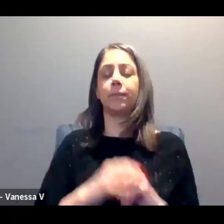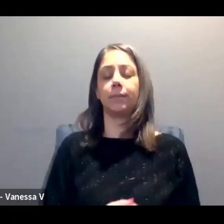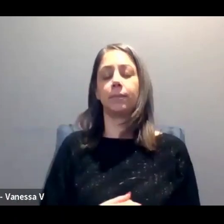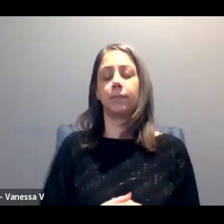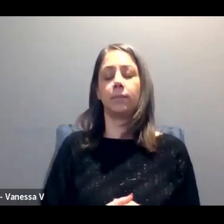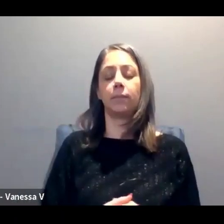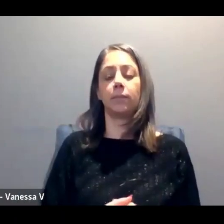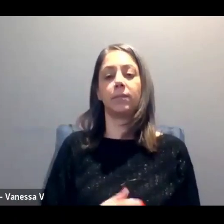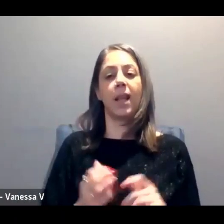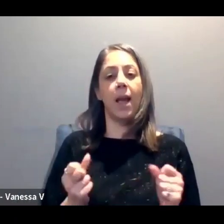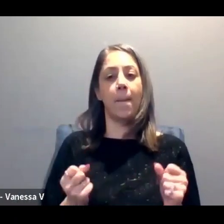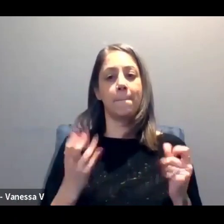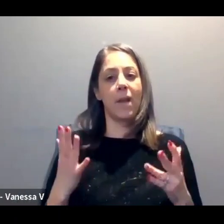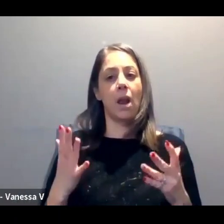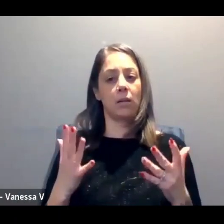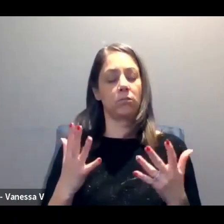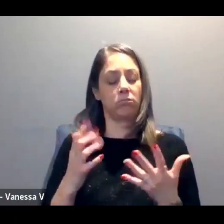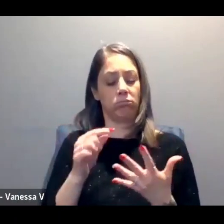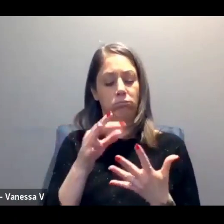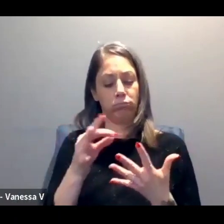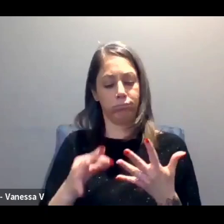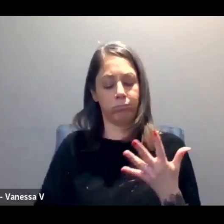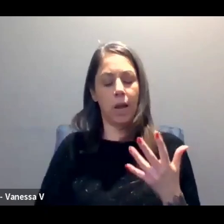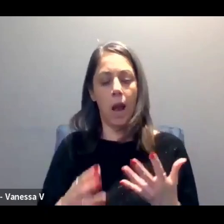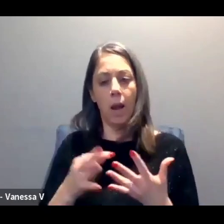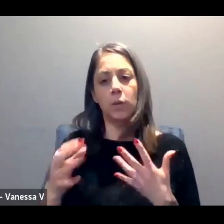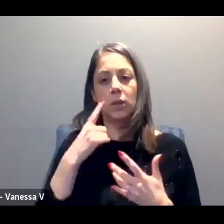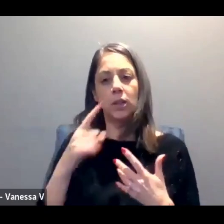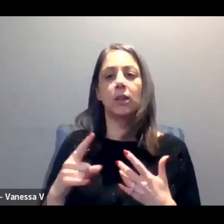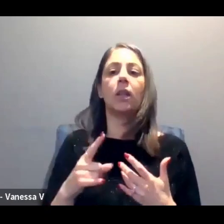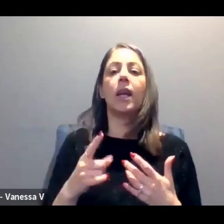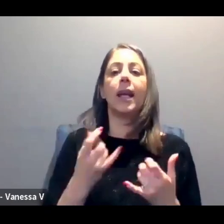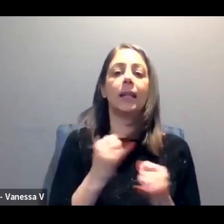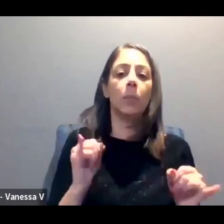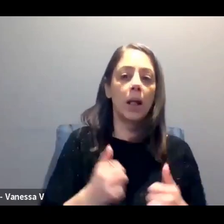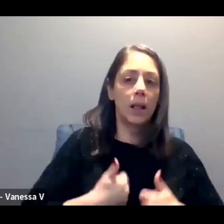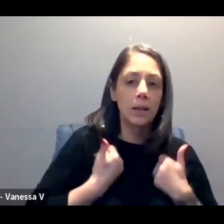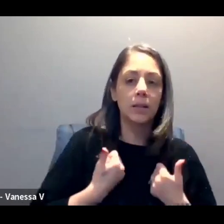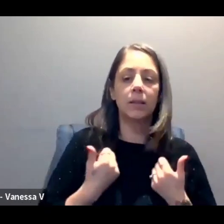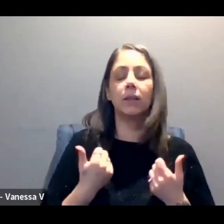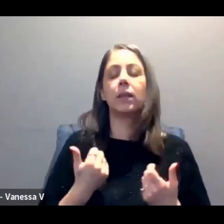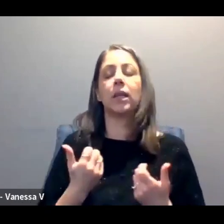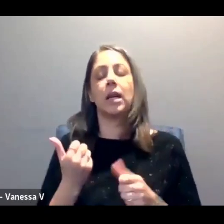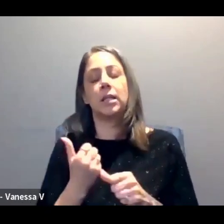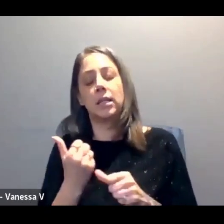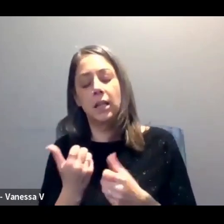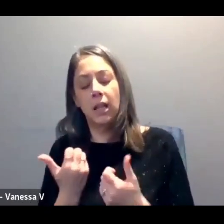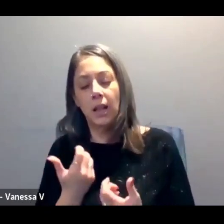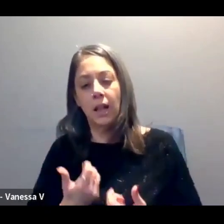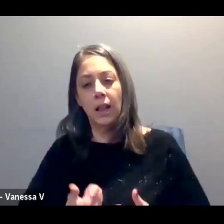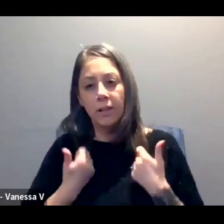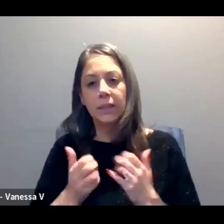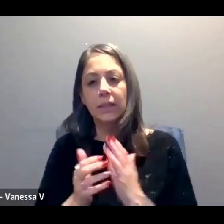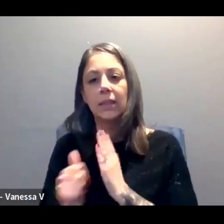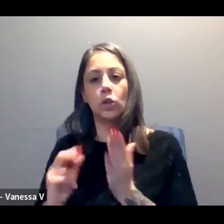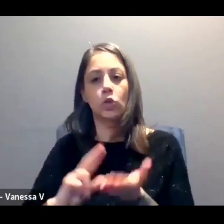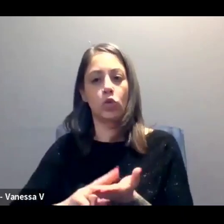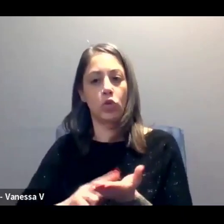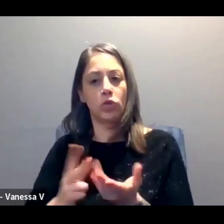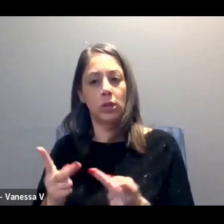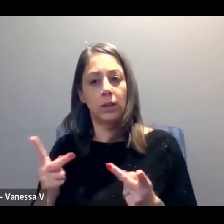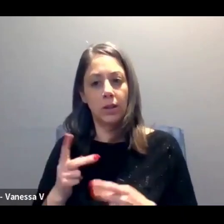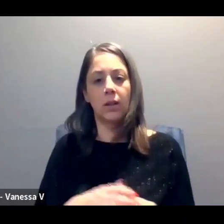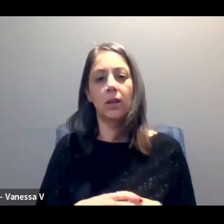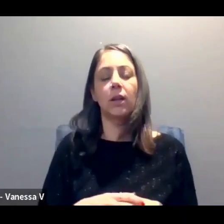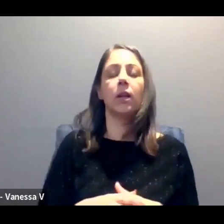of housing options, including independent living, assisted living, skilled nursing facility. And the staff at the Senior